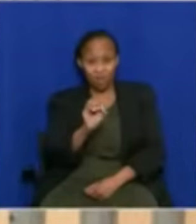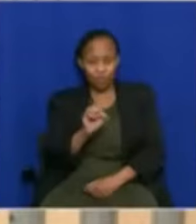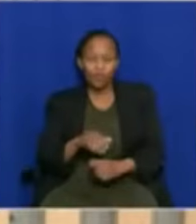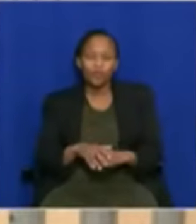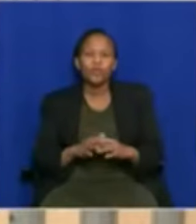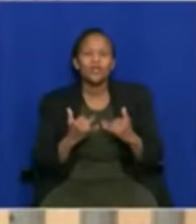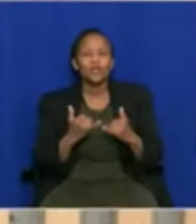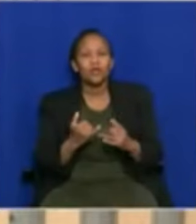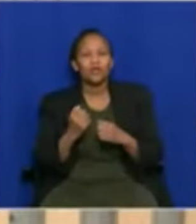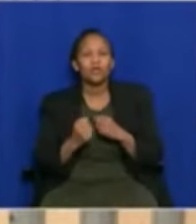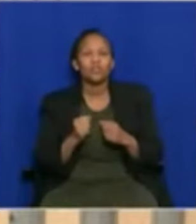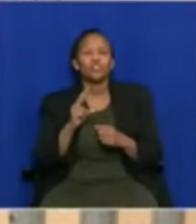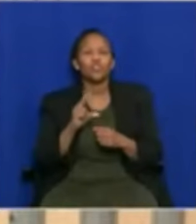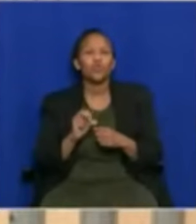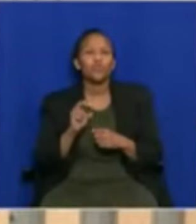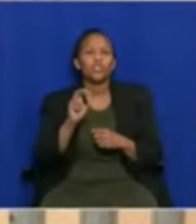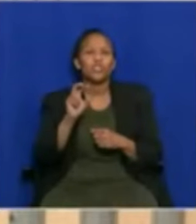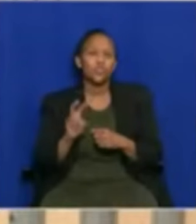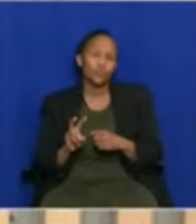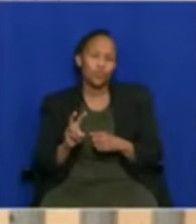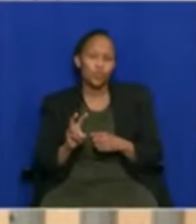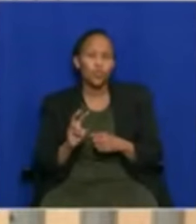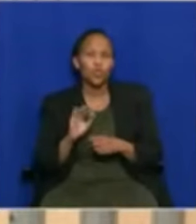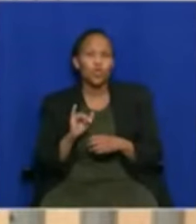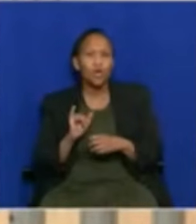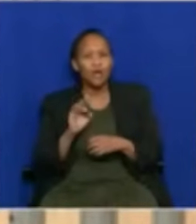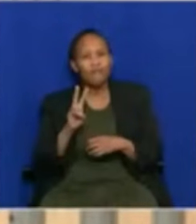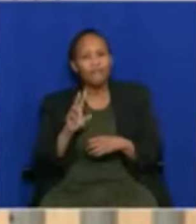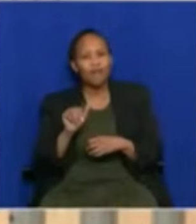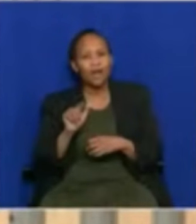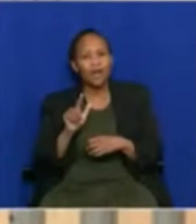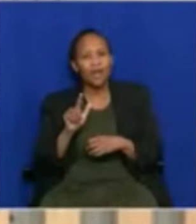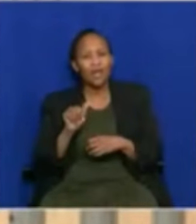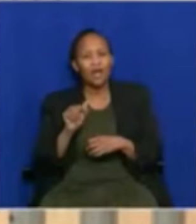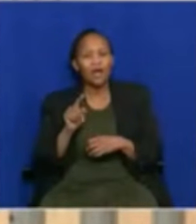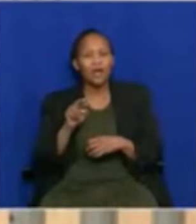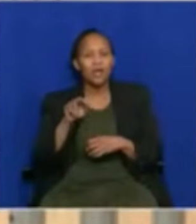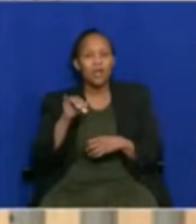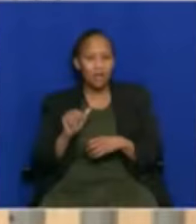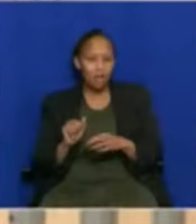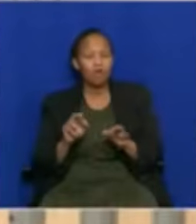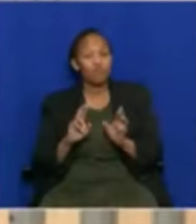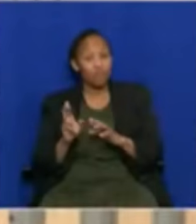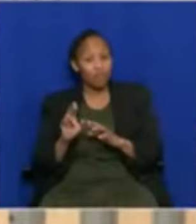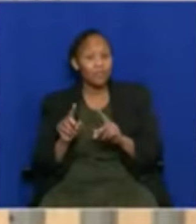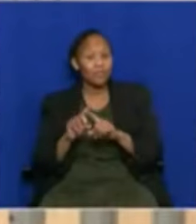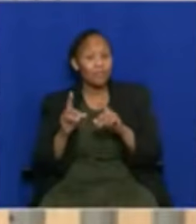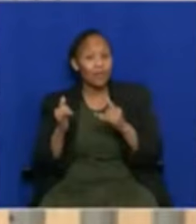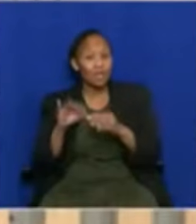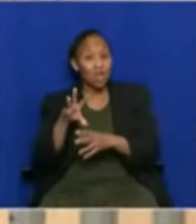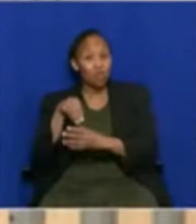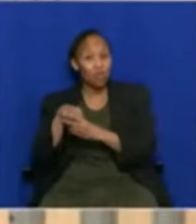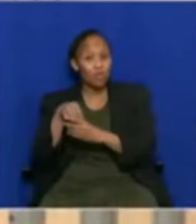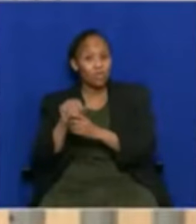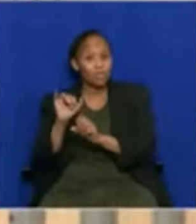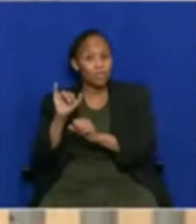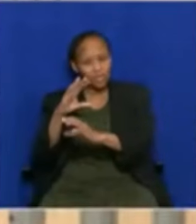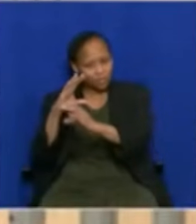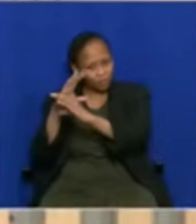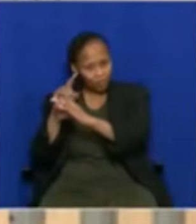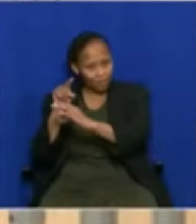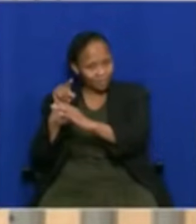Valeria case referenced, but once again, we don't deal with the contents of that particular docket